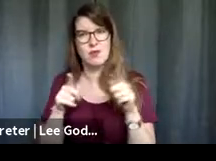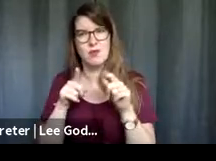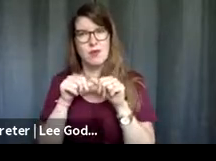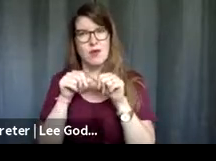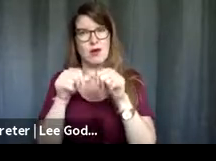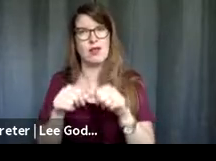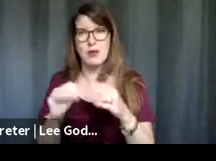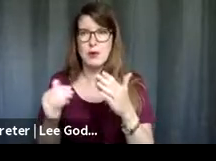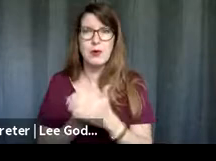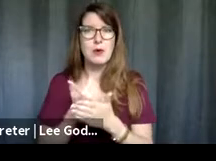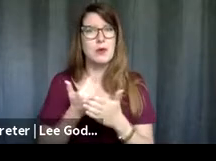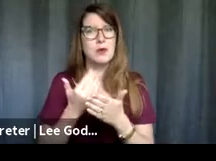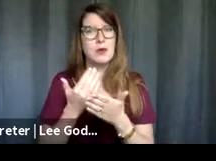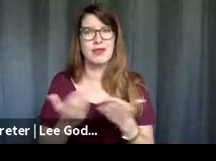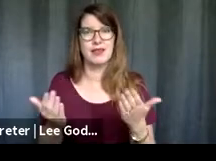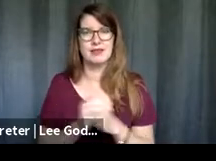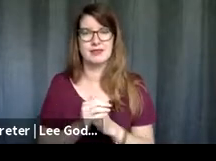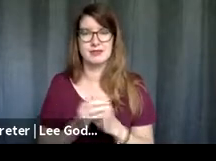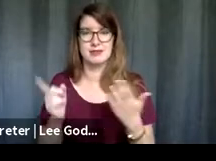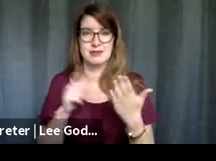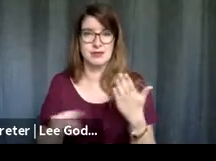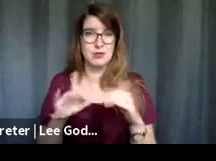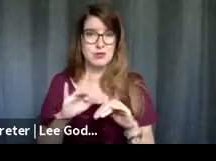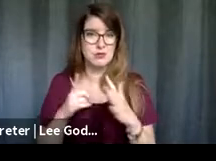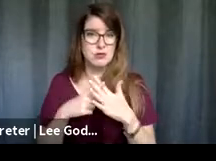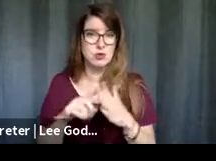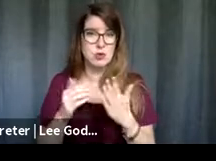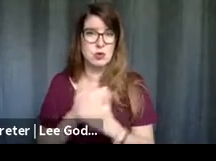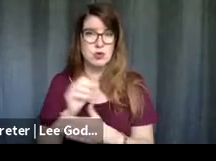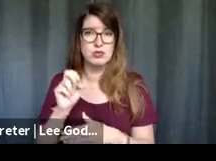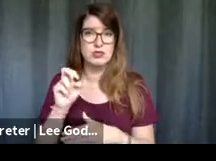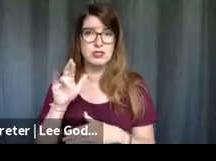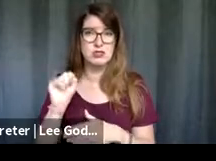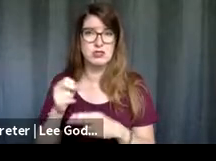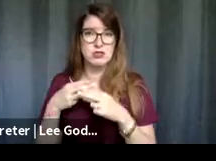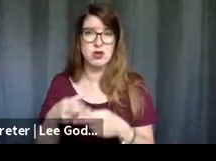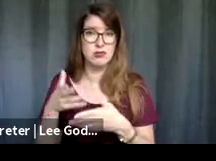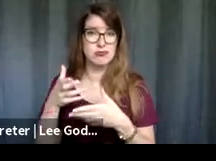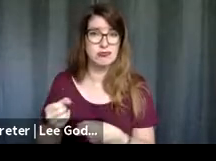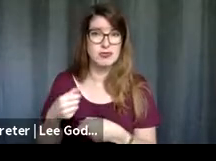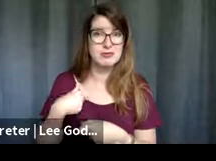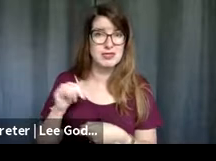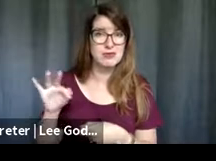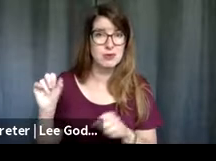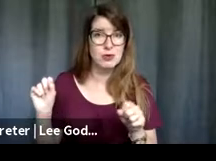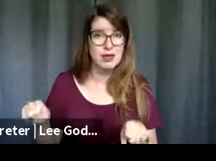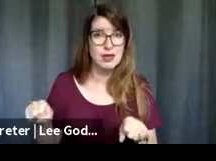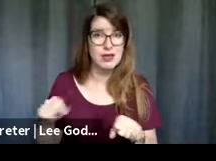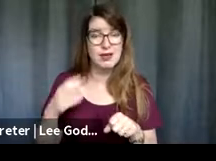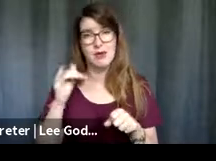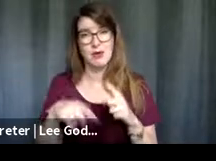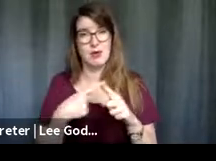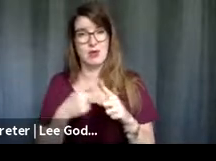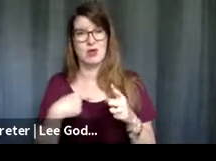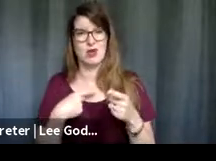to new and greater things. Next week, we're starting a new series called Trust Me If You Can. I don't know about you guys, but I've struggled